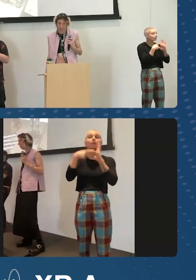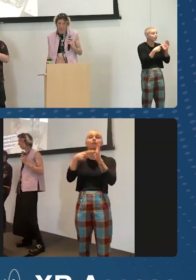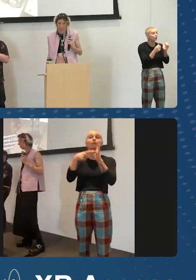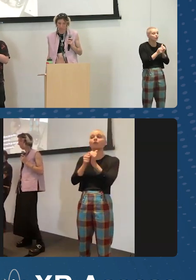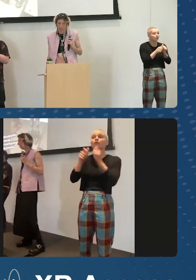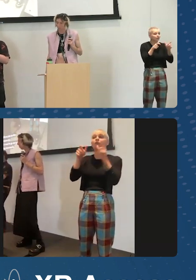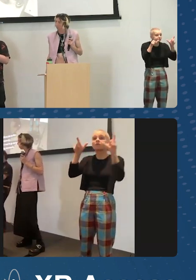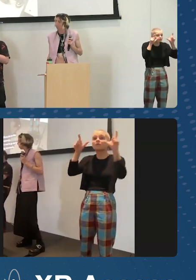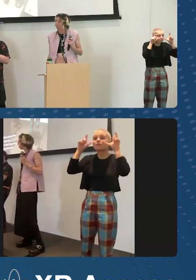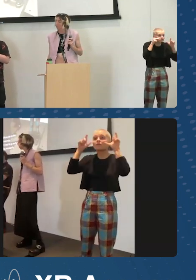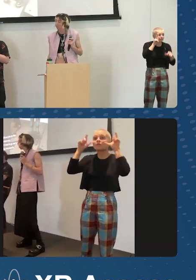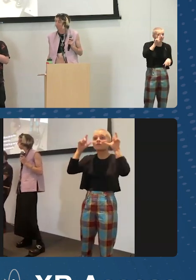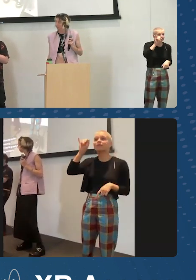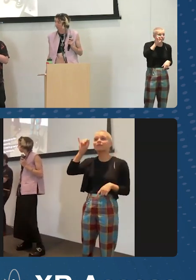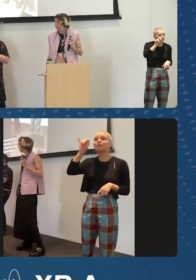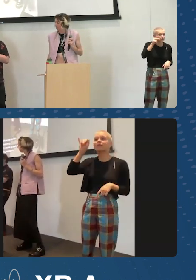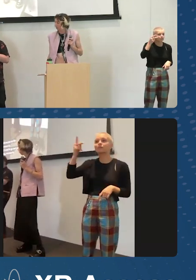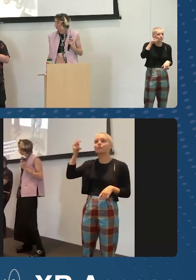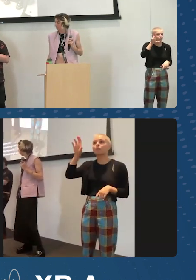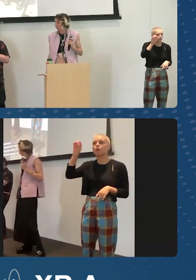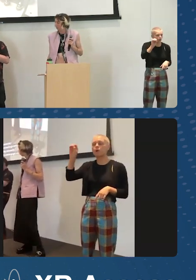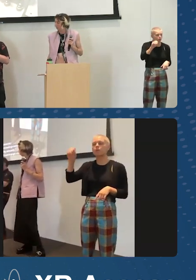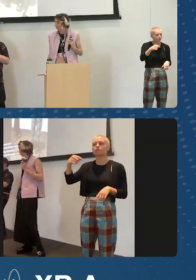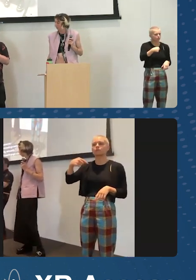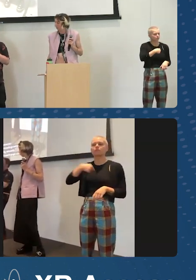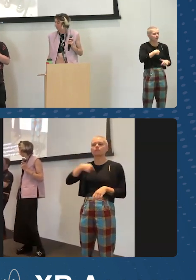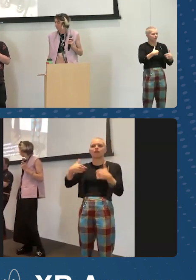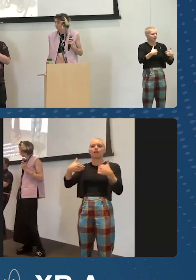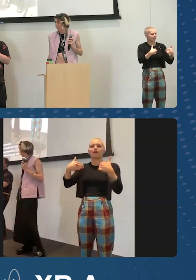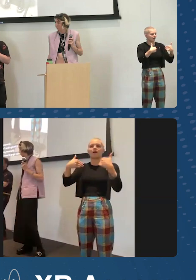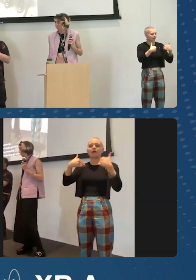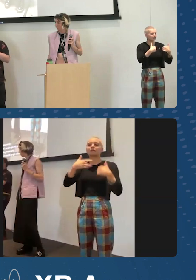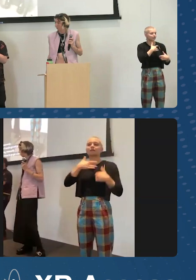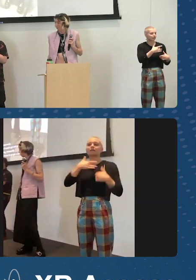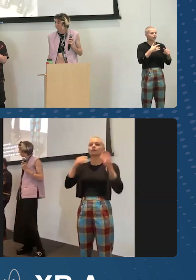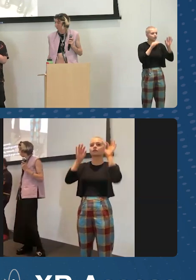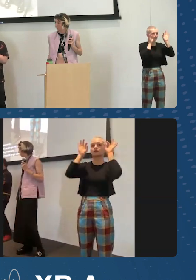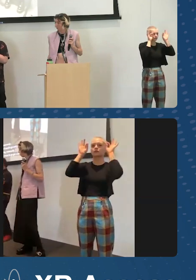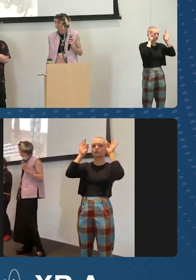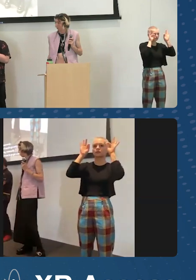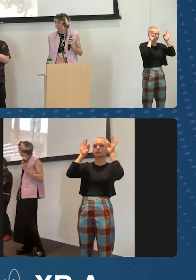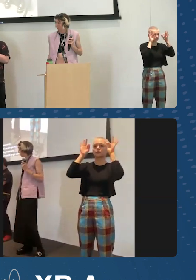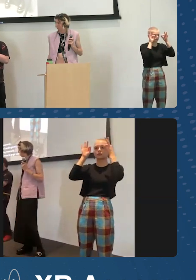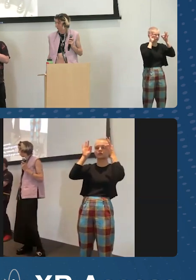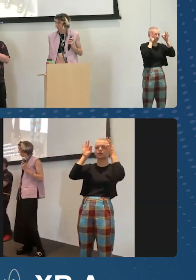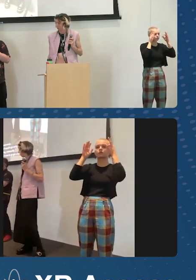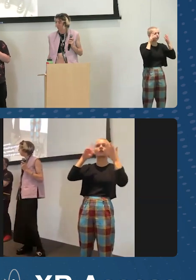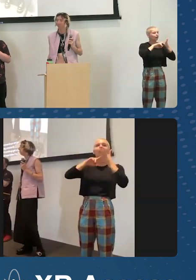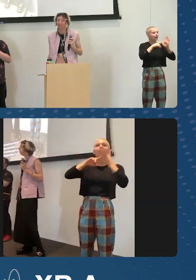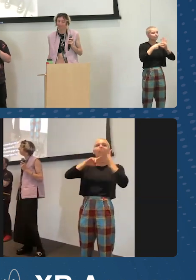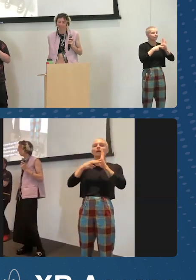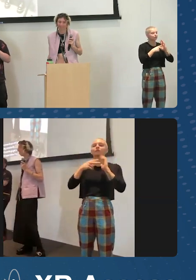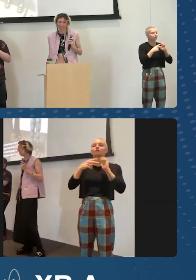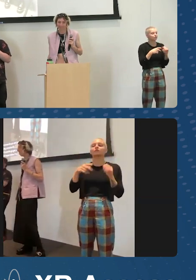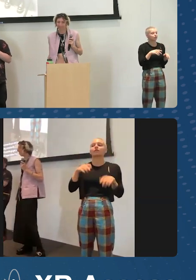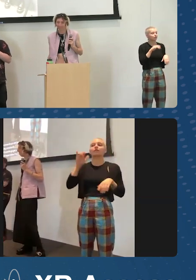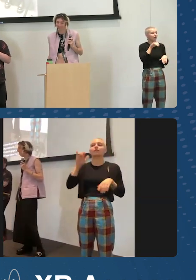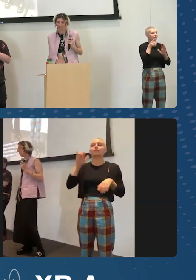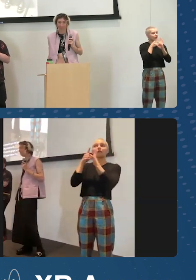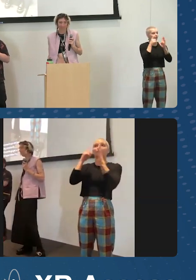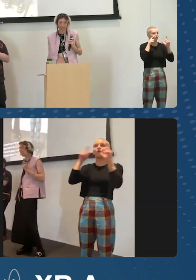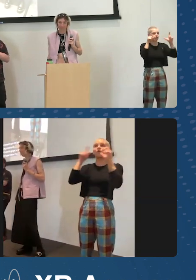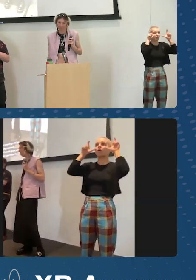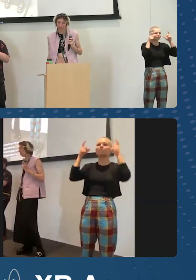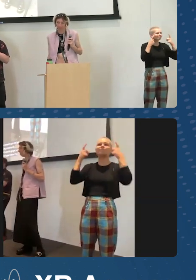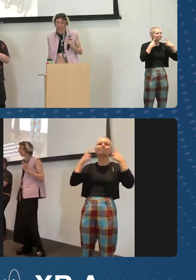got something like called an eccentric fixation, where my left eye turns in, I couldn't even do the demo because it was eye tracking me, right? So it's something